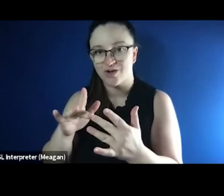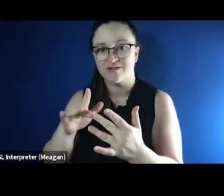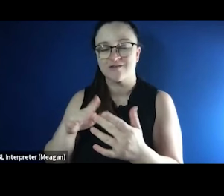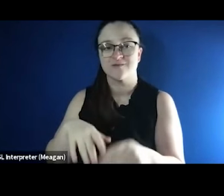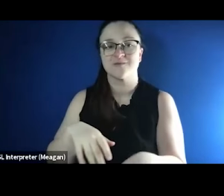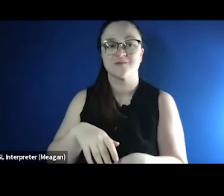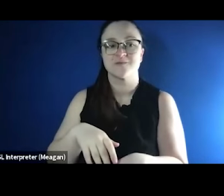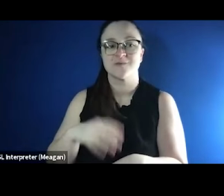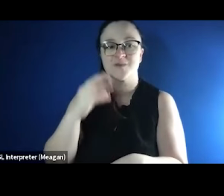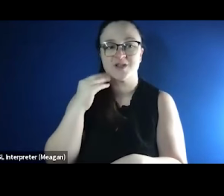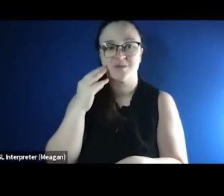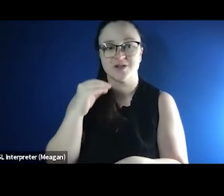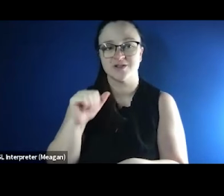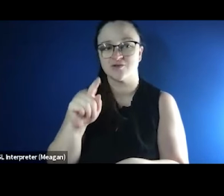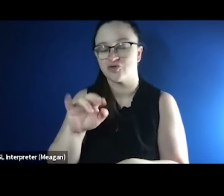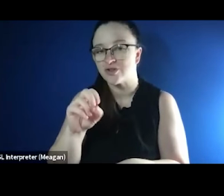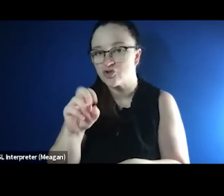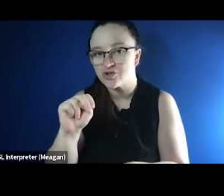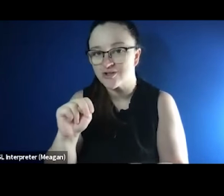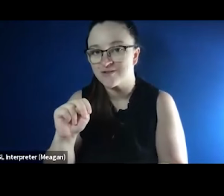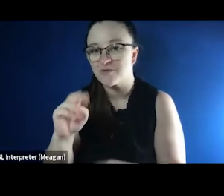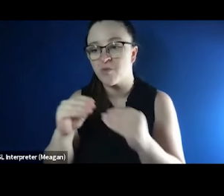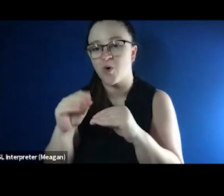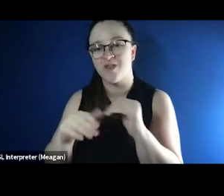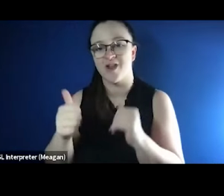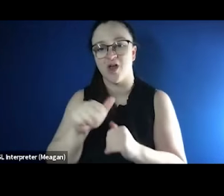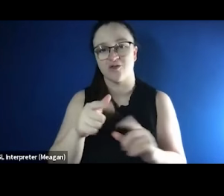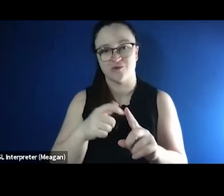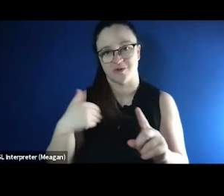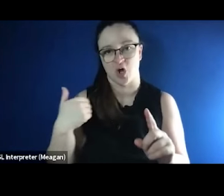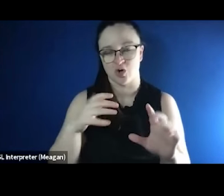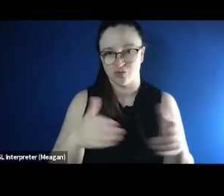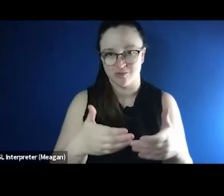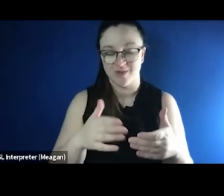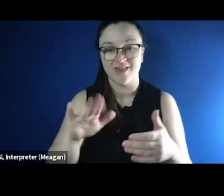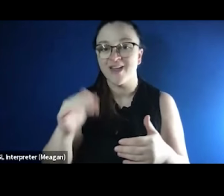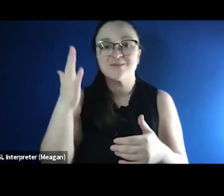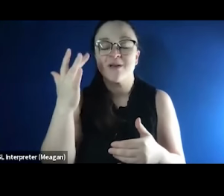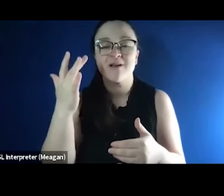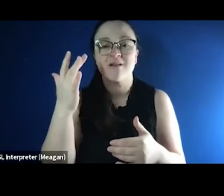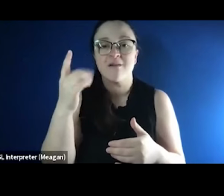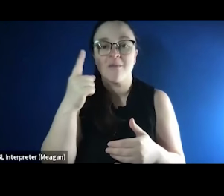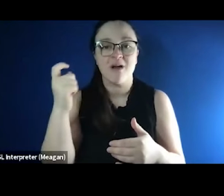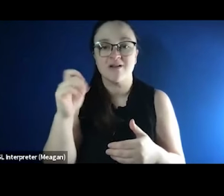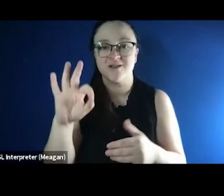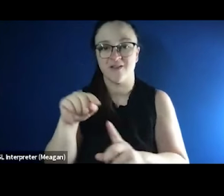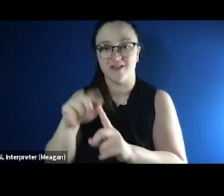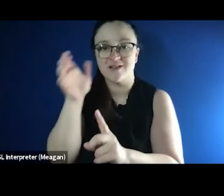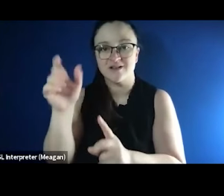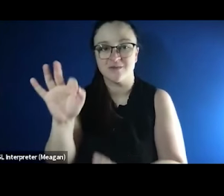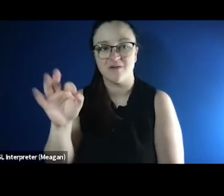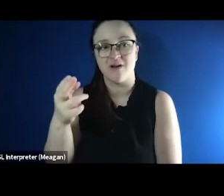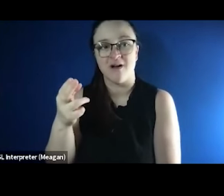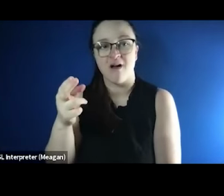are different from those of younger populations. And this is principally because of this concept of